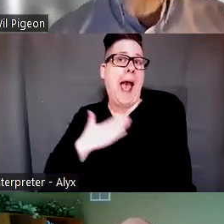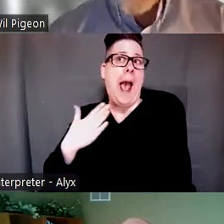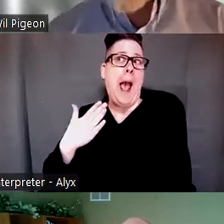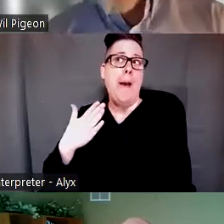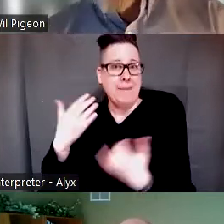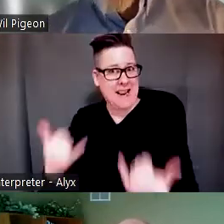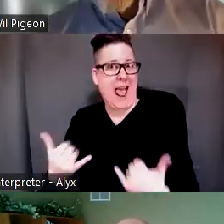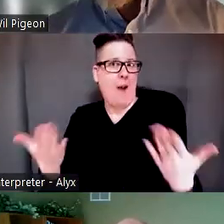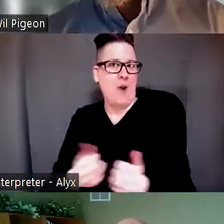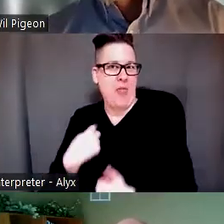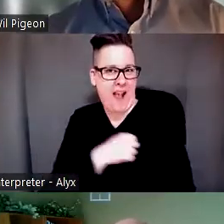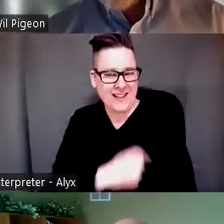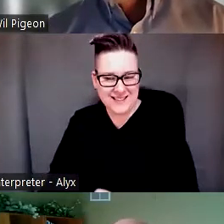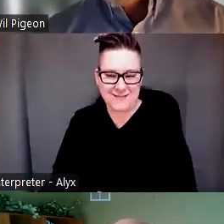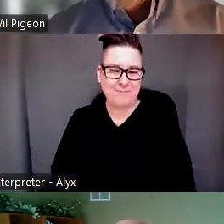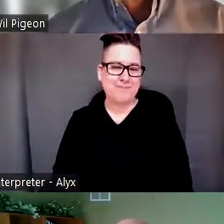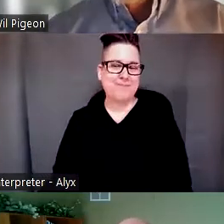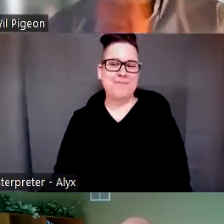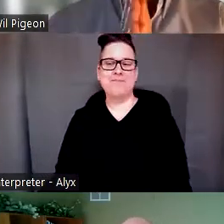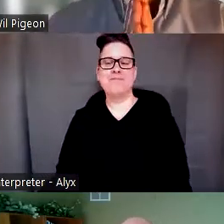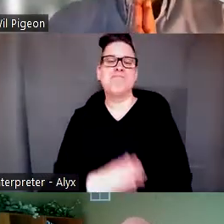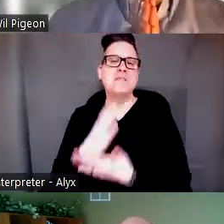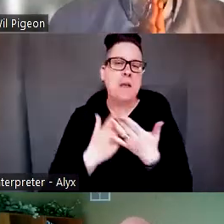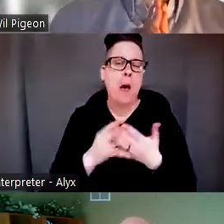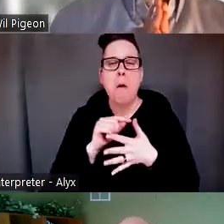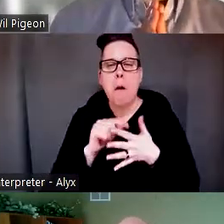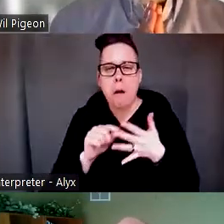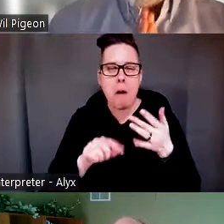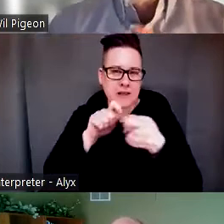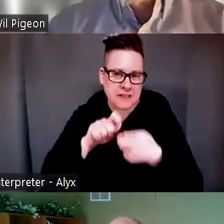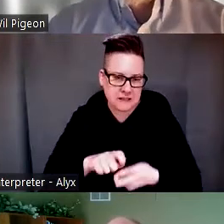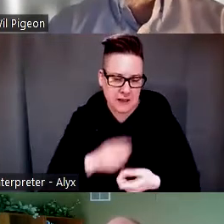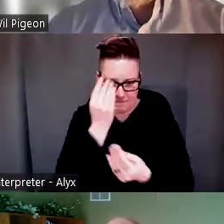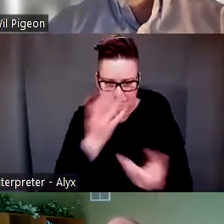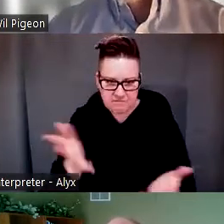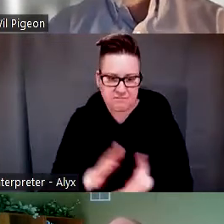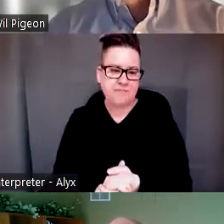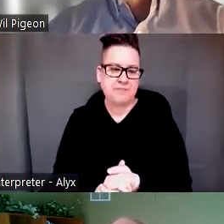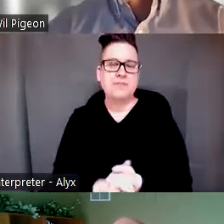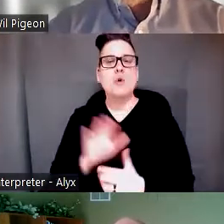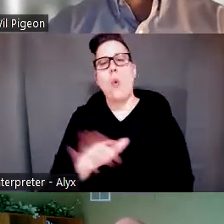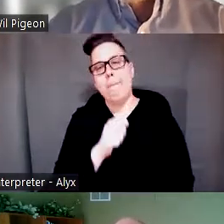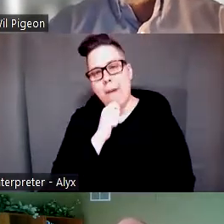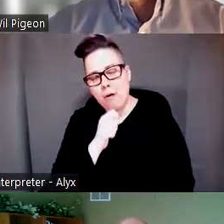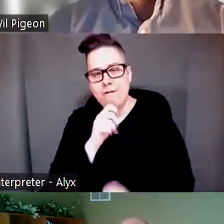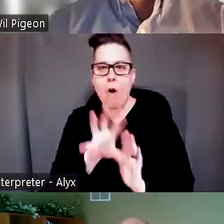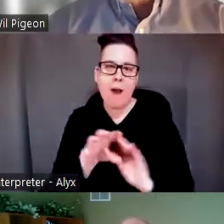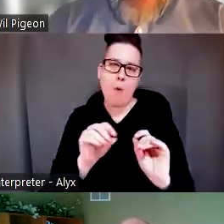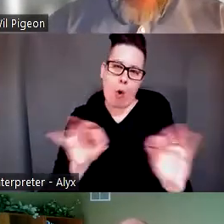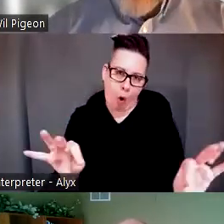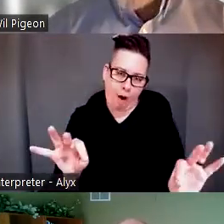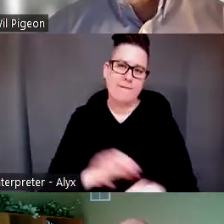here with us. A few housekeeping items. The mics and cameras are off for all of